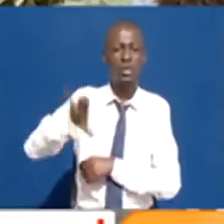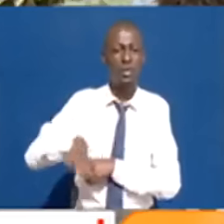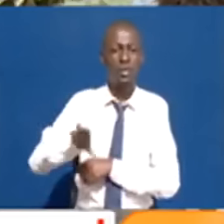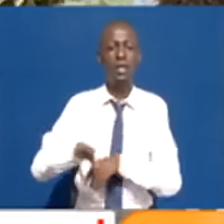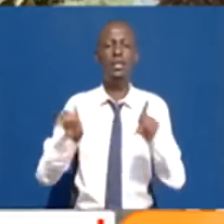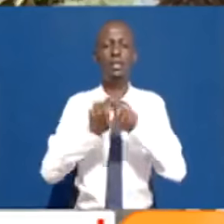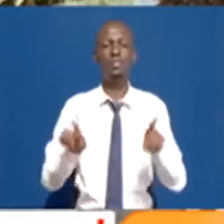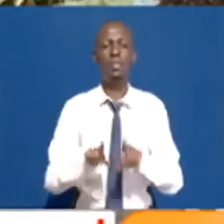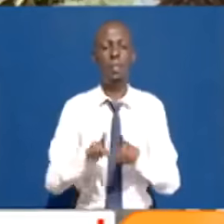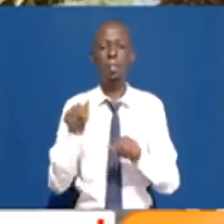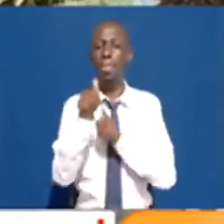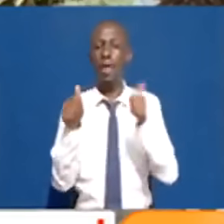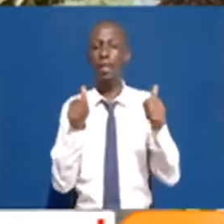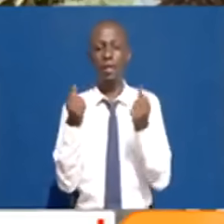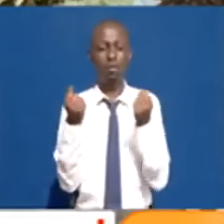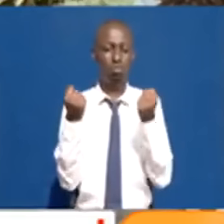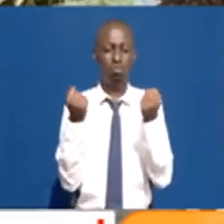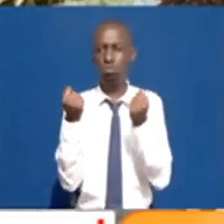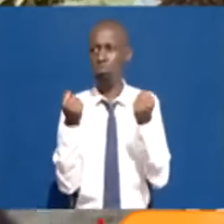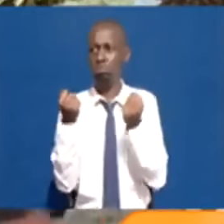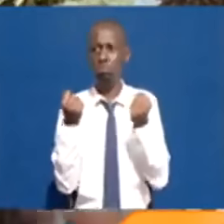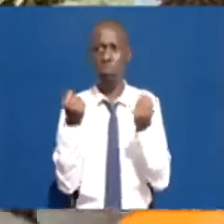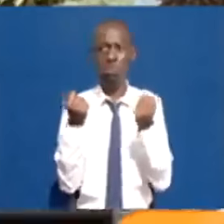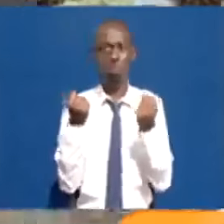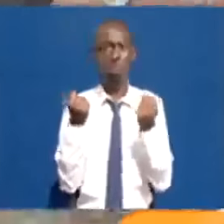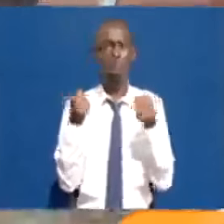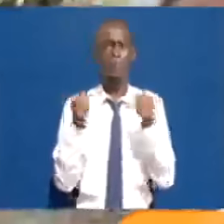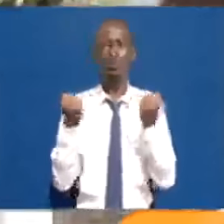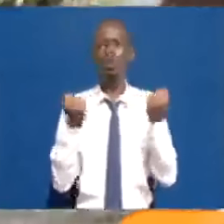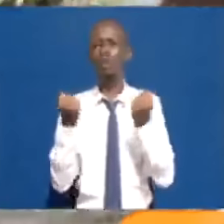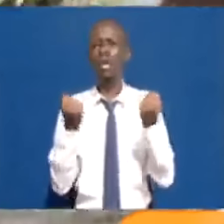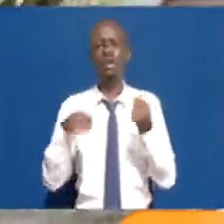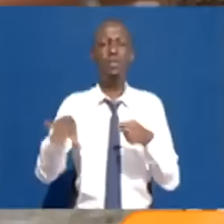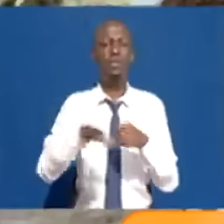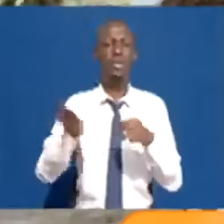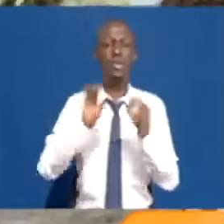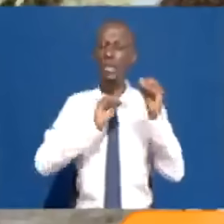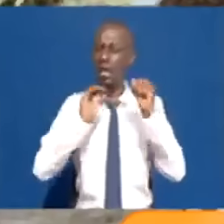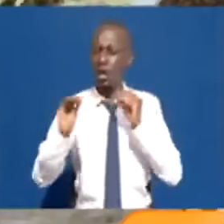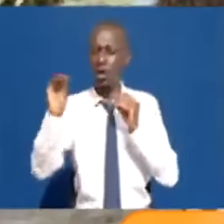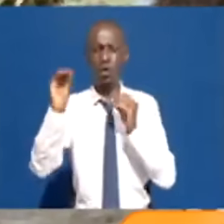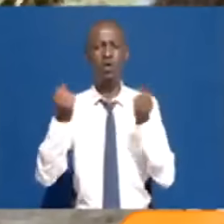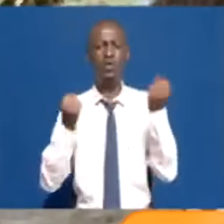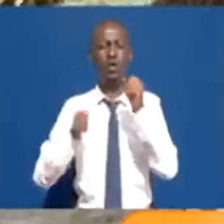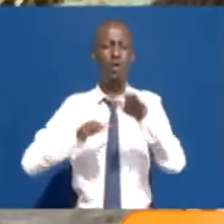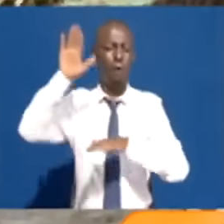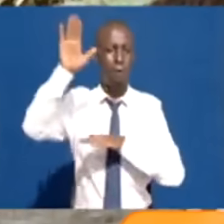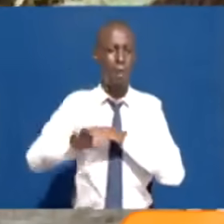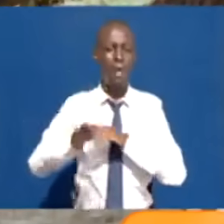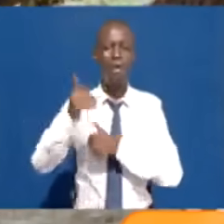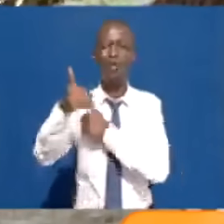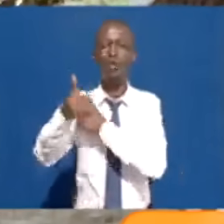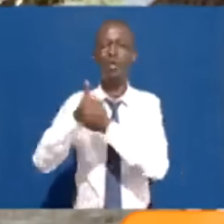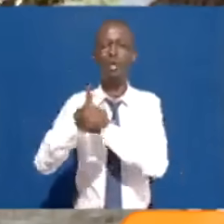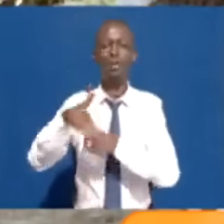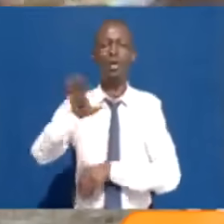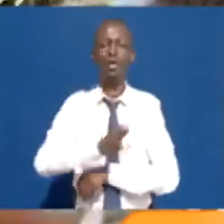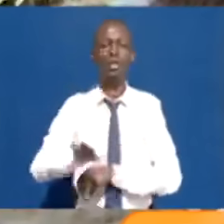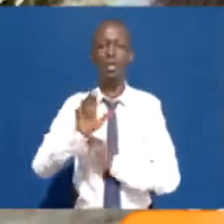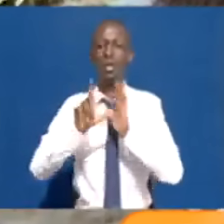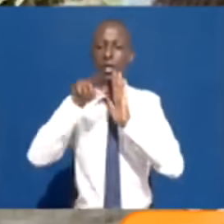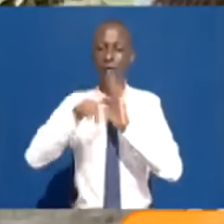for those of us who drive, we have to use a very long route and park at a neighbor's place, then